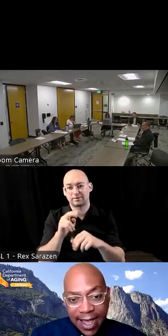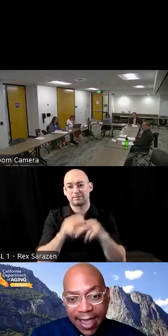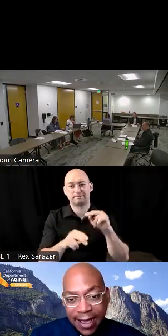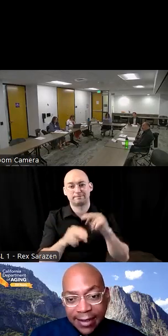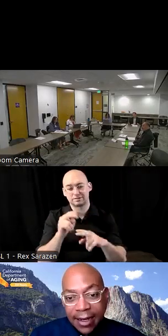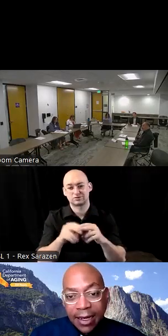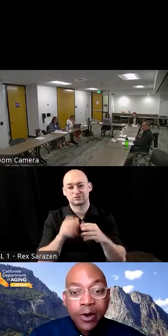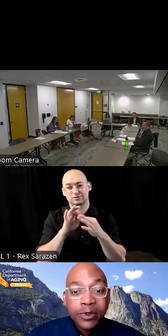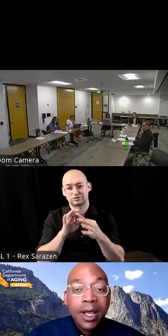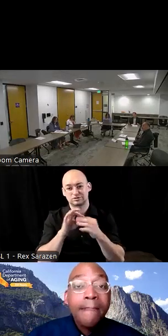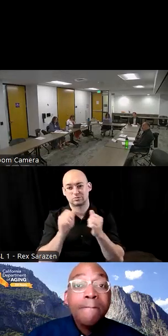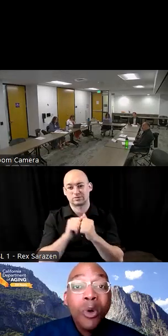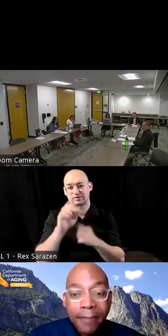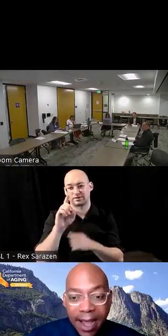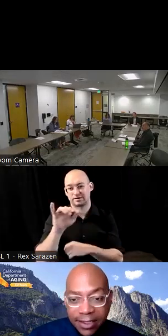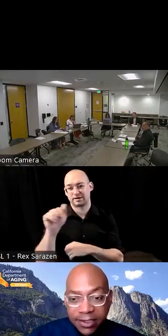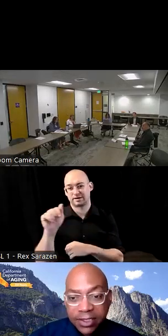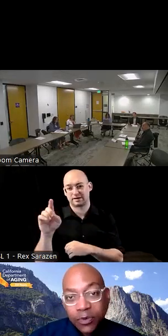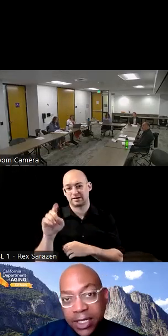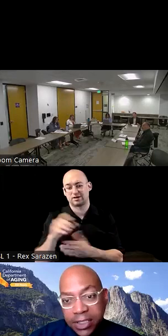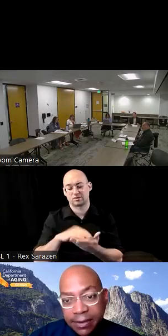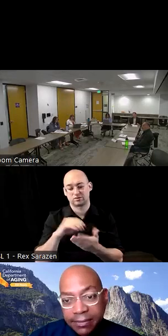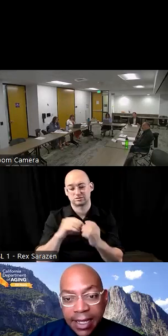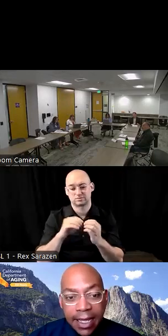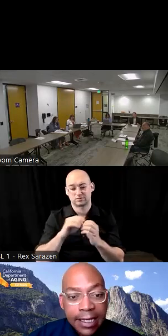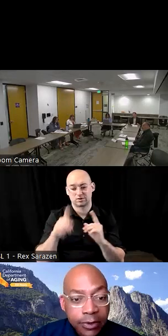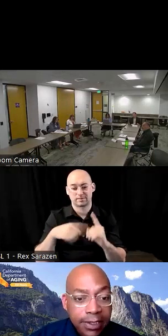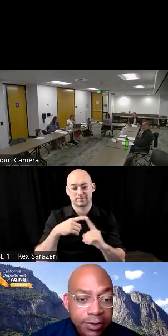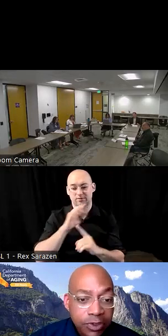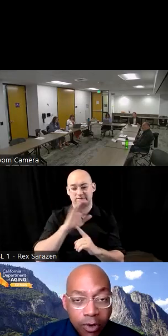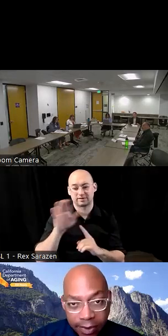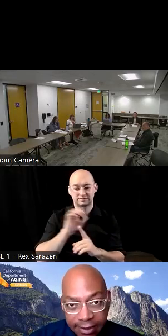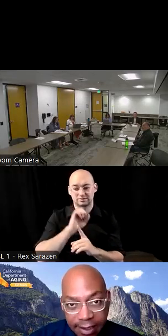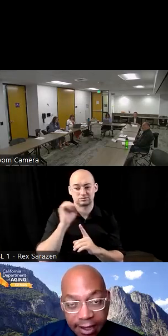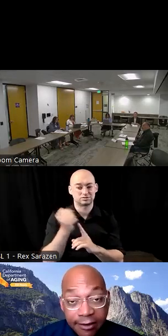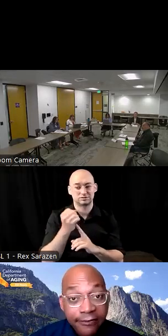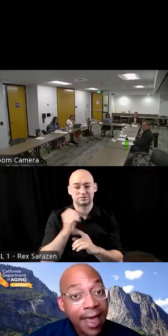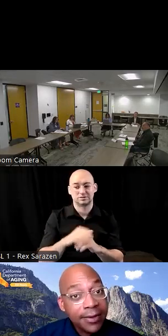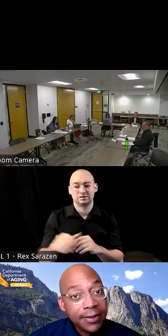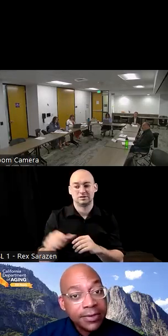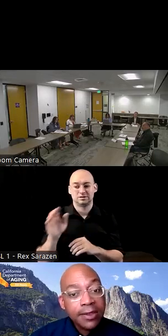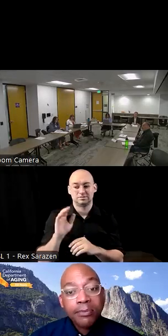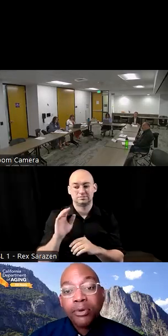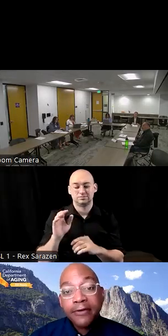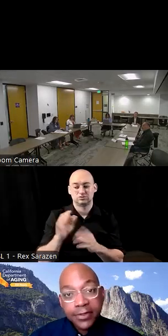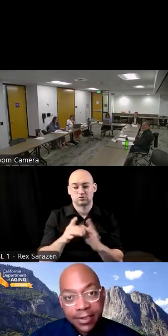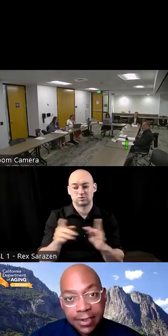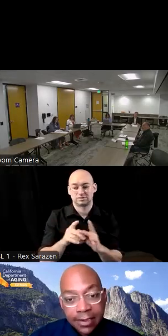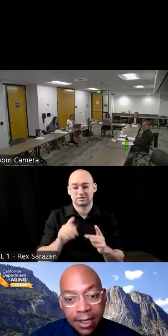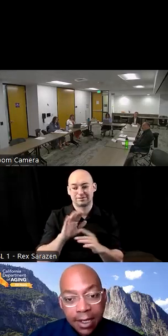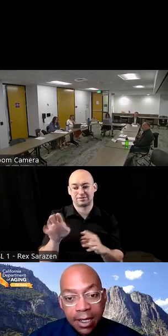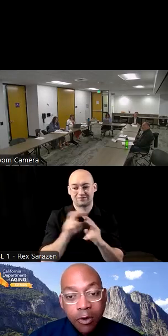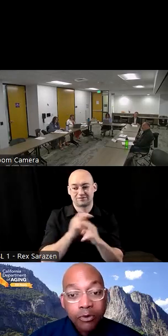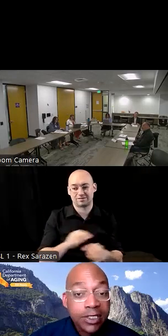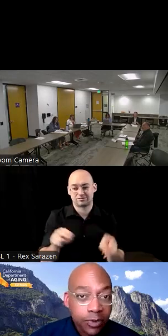with the dyad, learns more about their situation, including their stories, their values, their